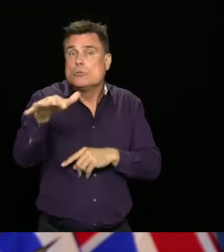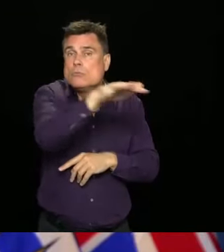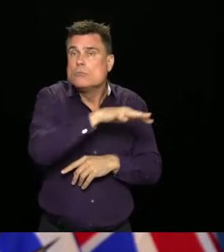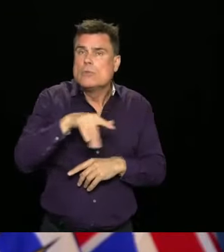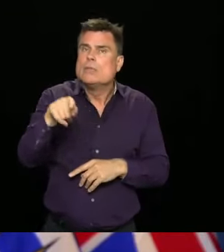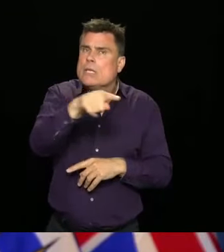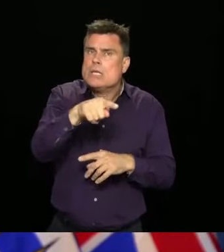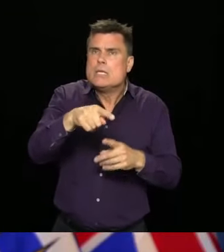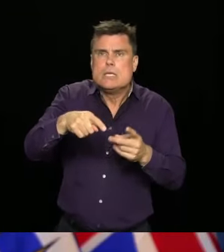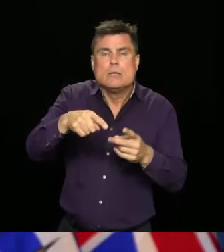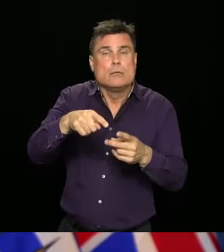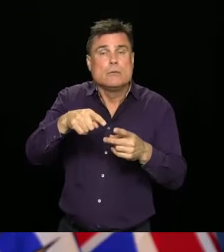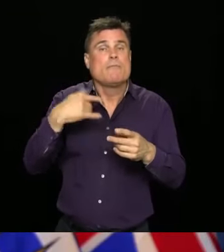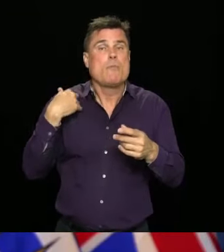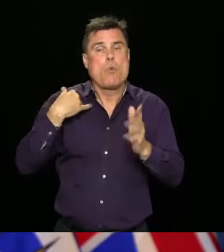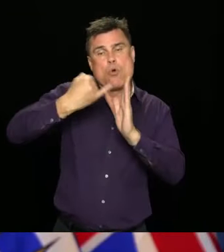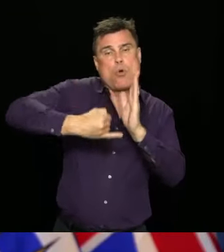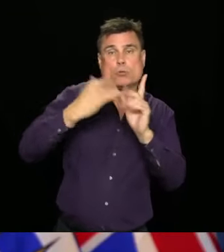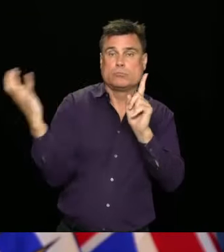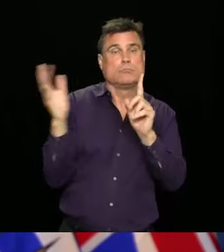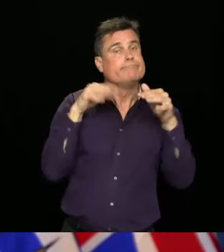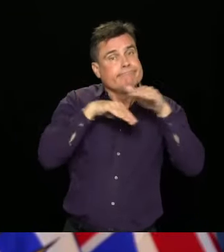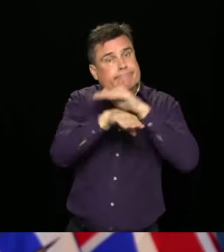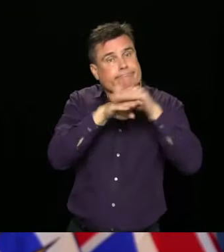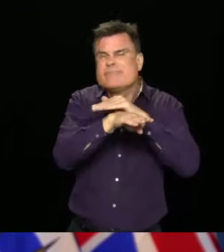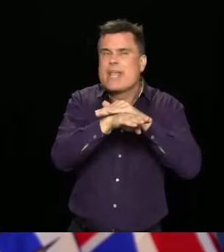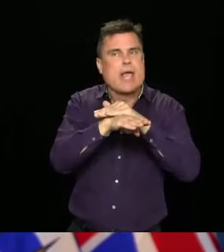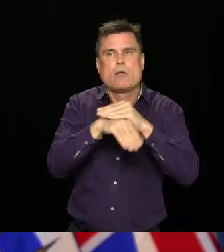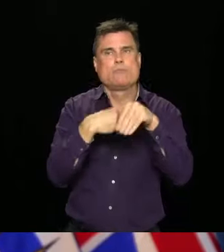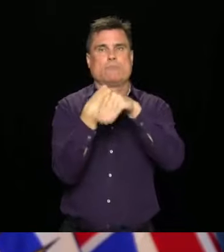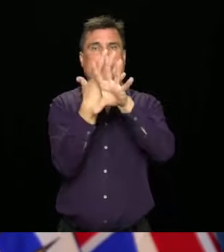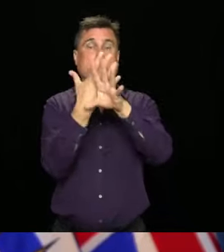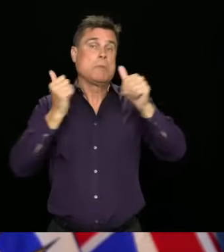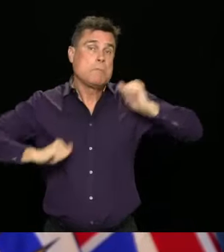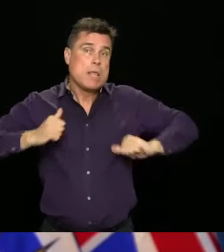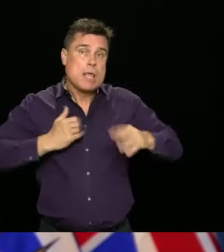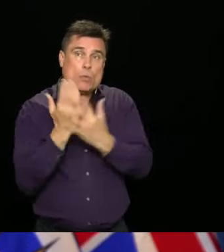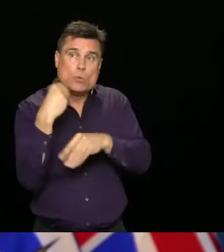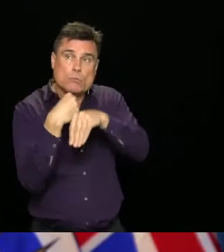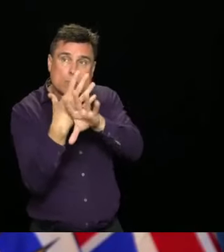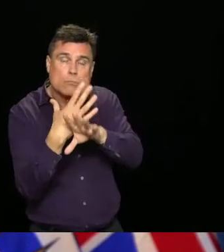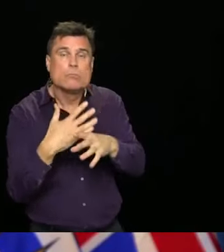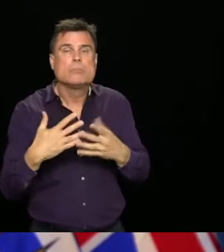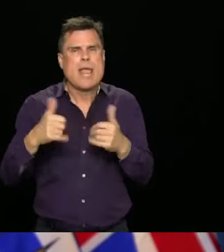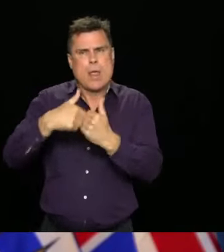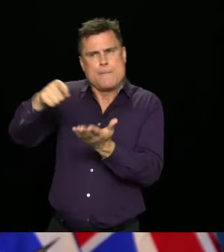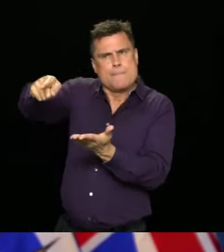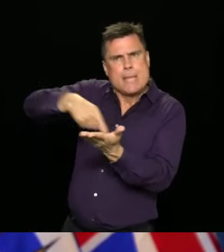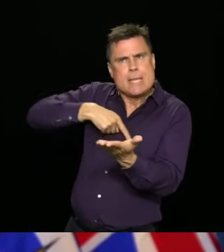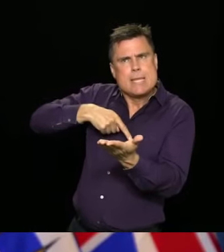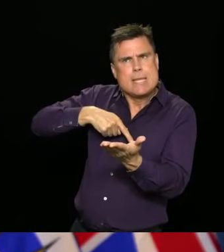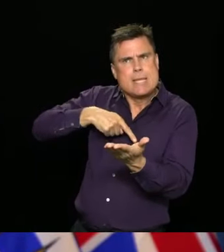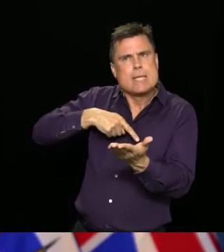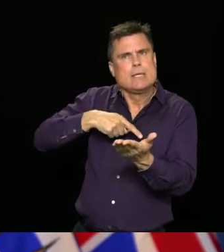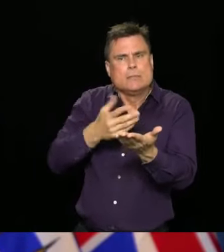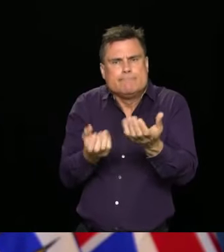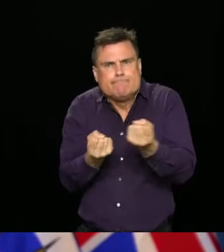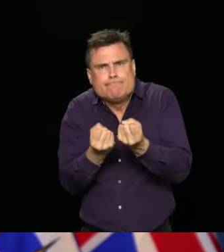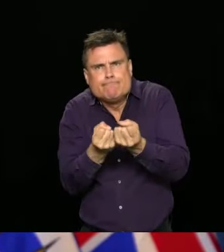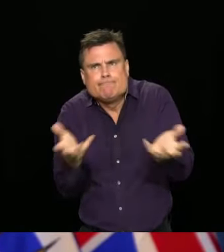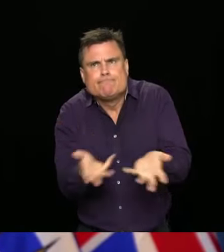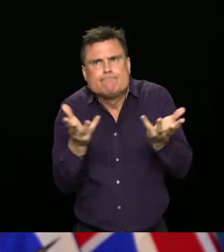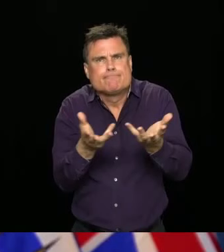online concerts where people will pay a ticket price and be able to get a link to be able to see a concert or a play. And so I know